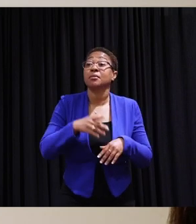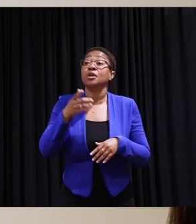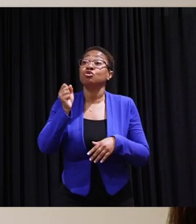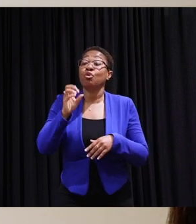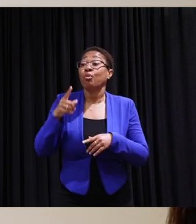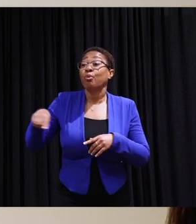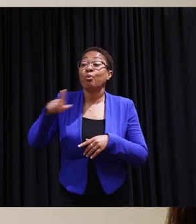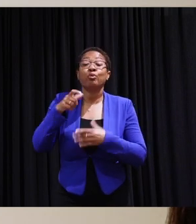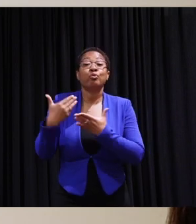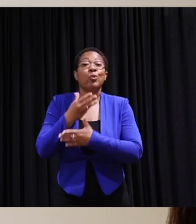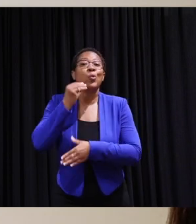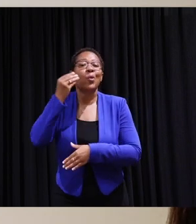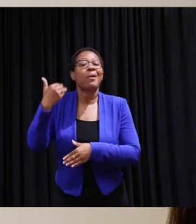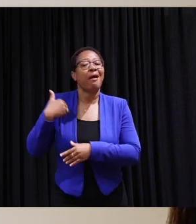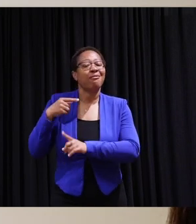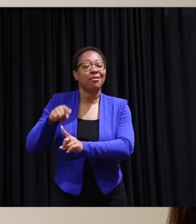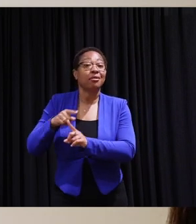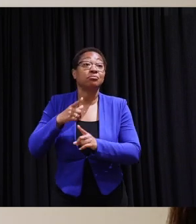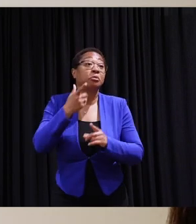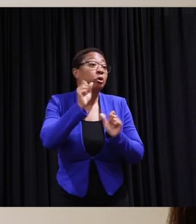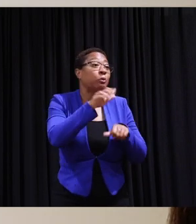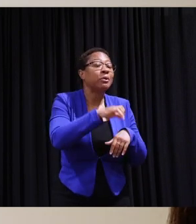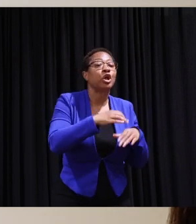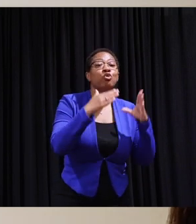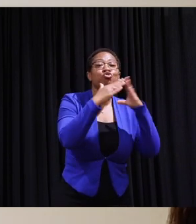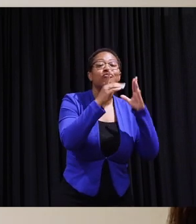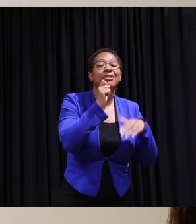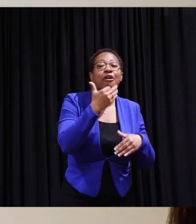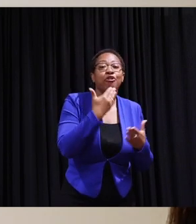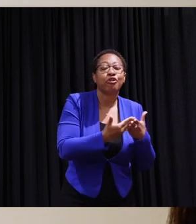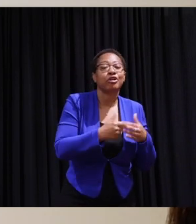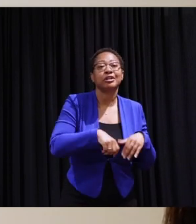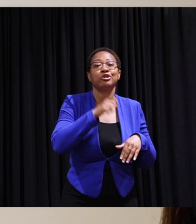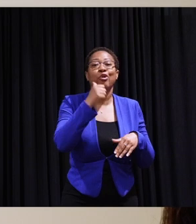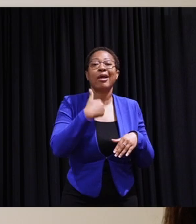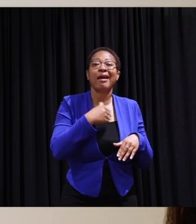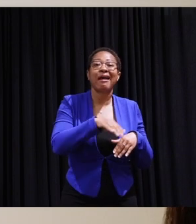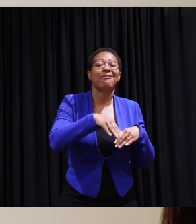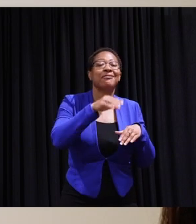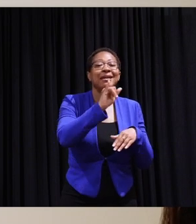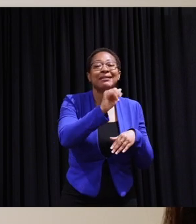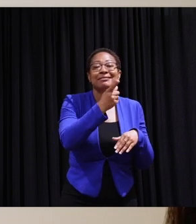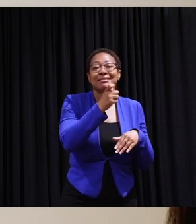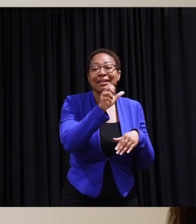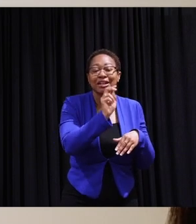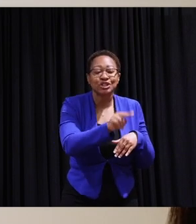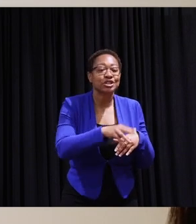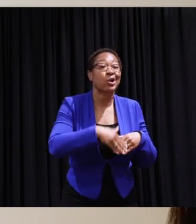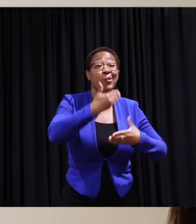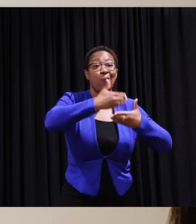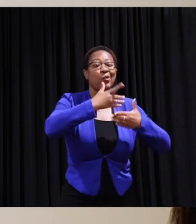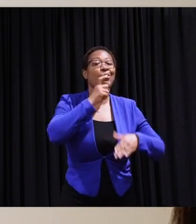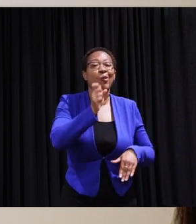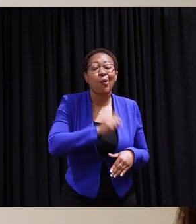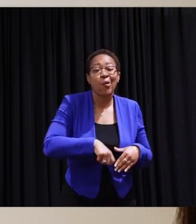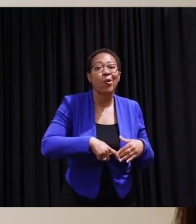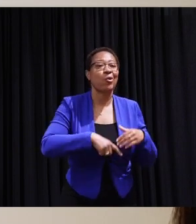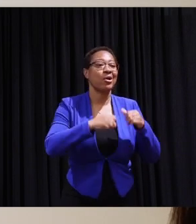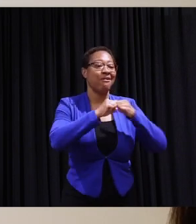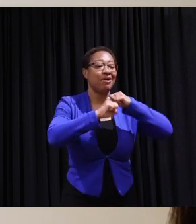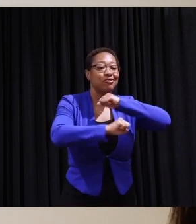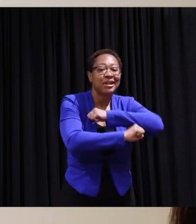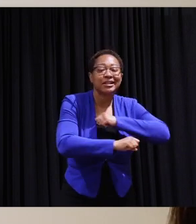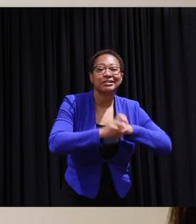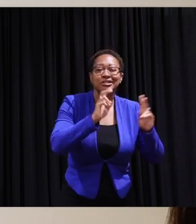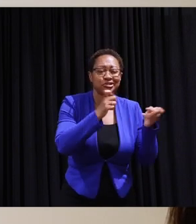bills because the roof may not be good, there's not insulation, the windows may not be good, you've got foundational issues, all kinds